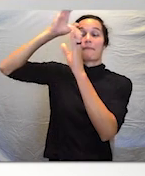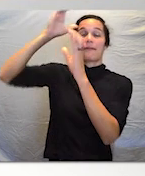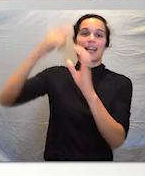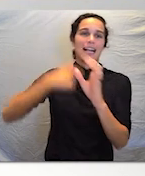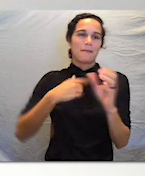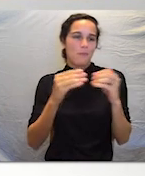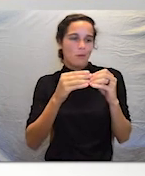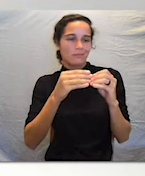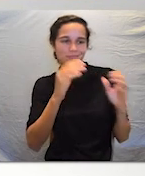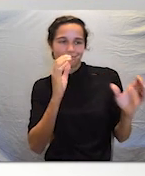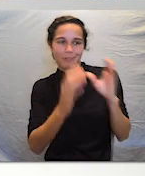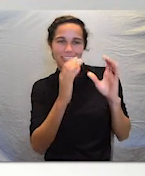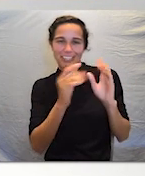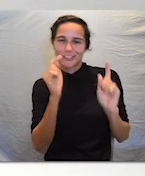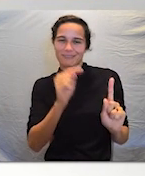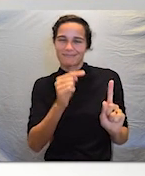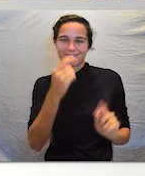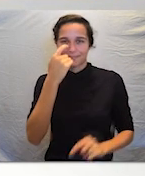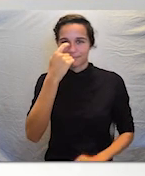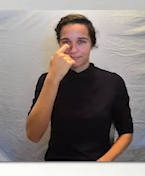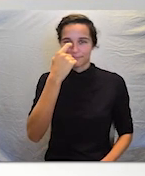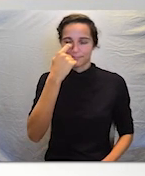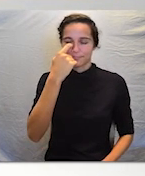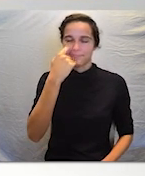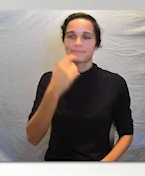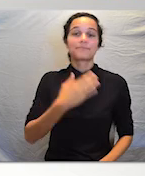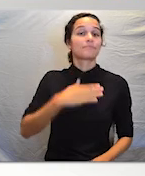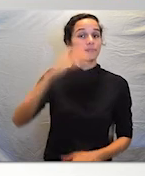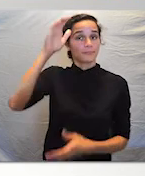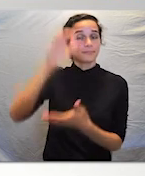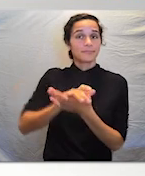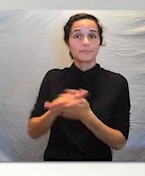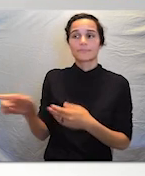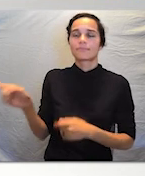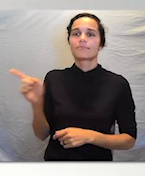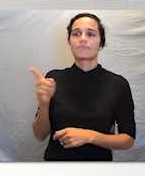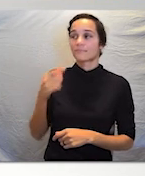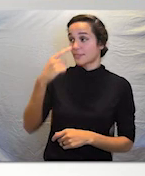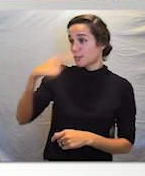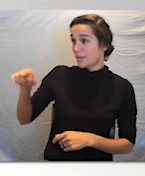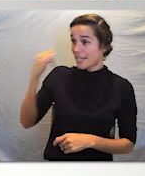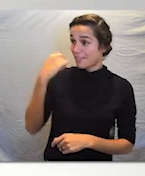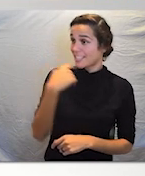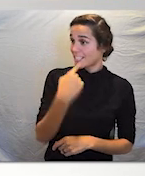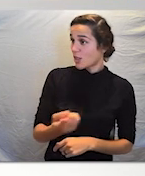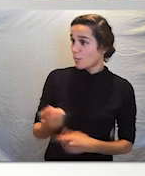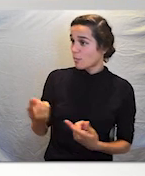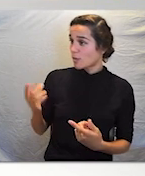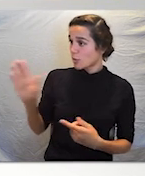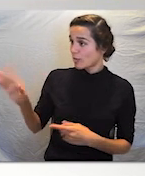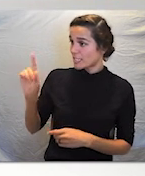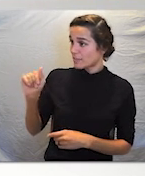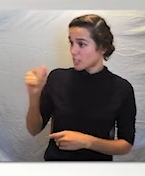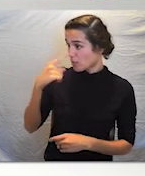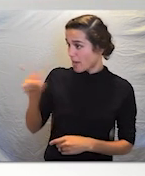yeah, and my significant other, do you mind if I tell them what you have, Doug, or no?